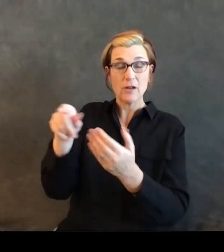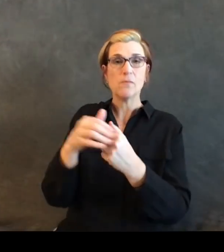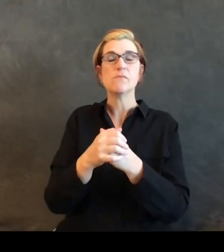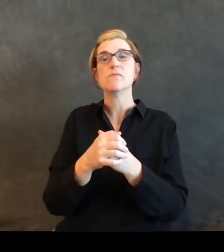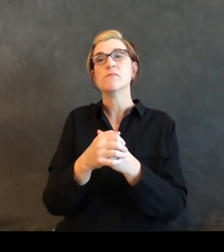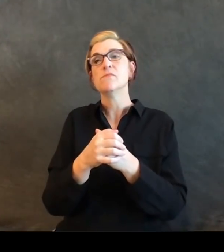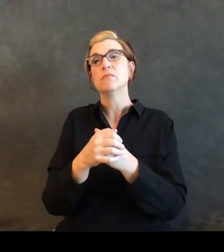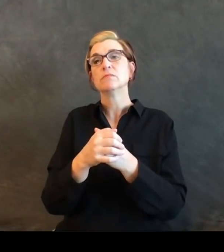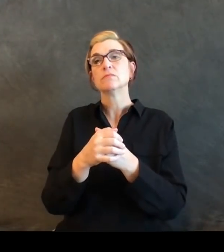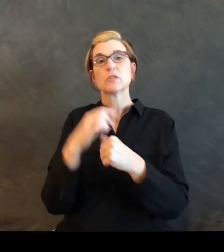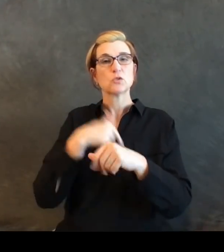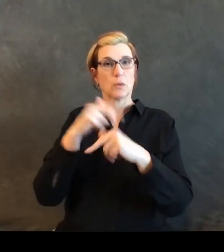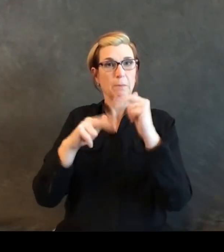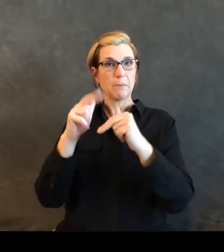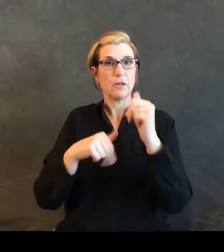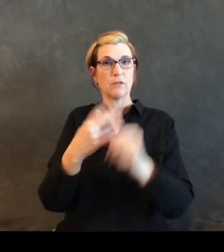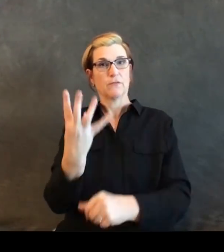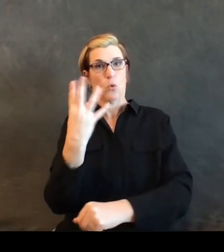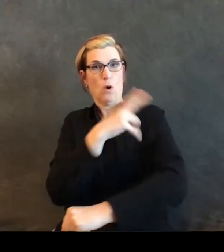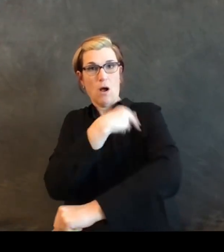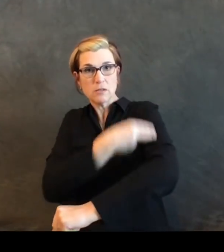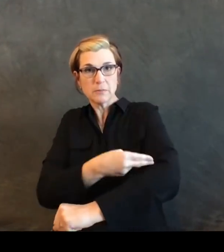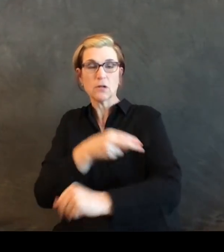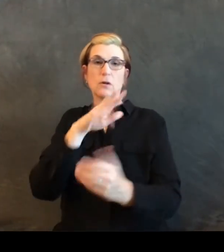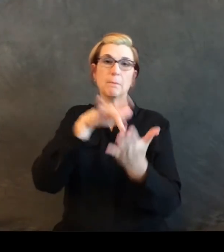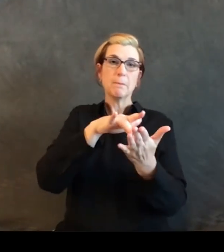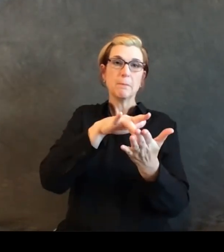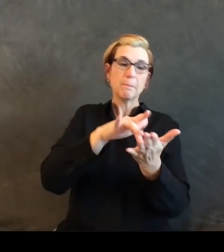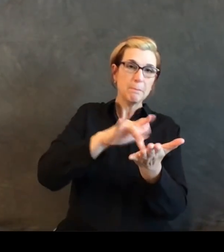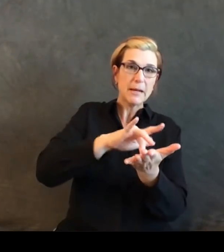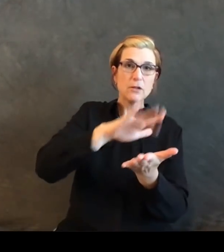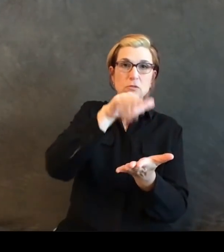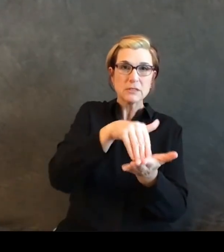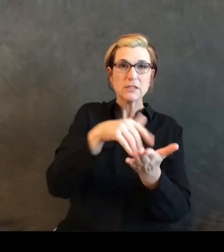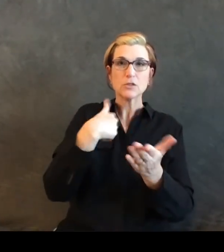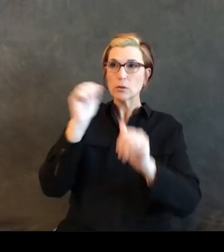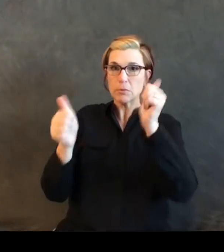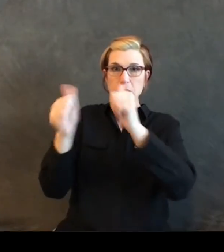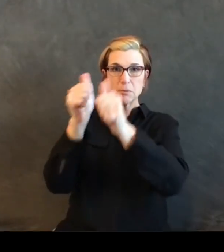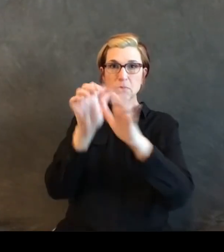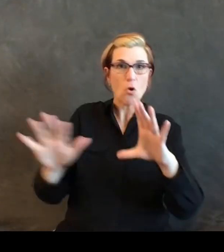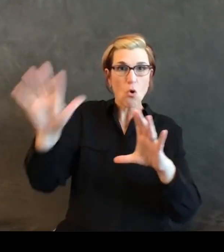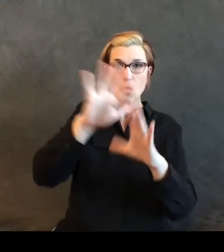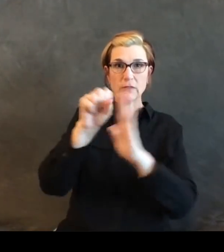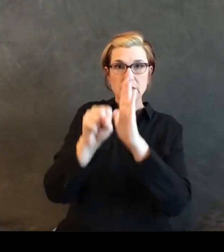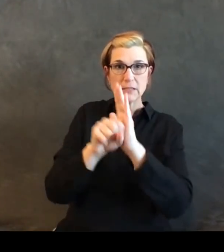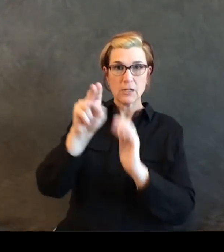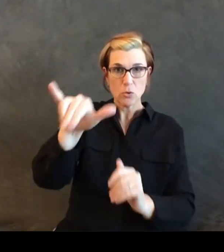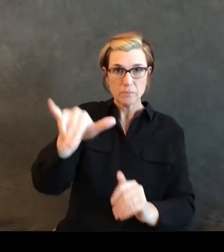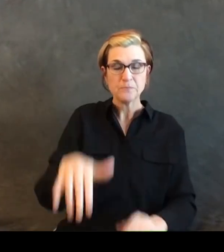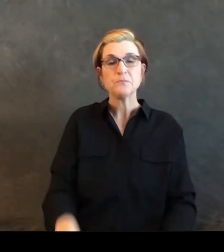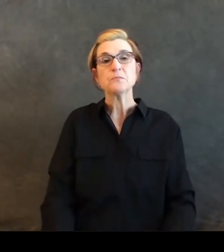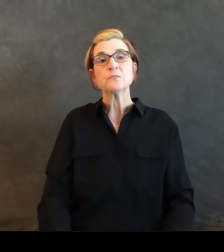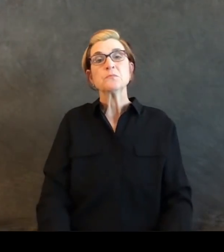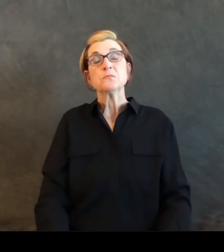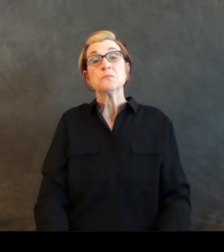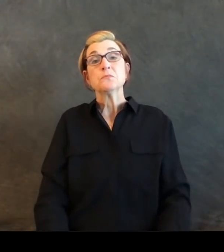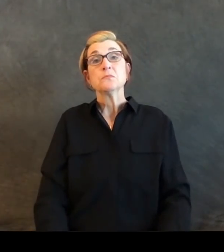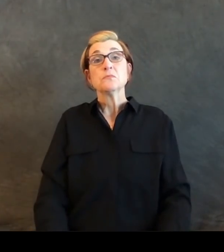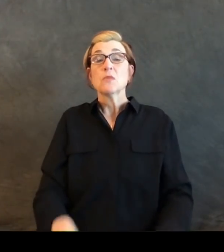state 4 medical centers there, somewhat different. I want you to know that I'm doing everything in my power to help the city pull through